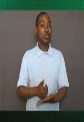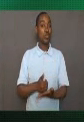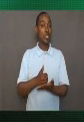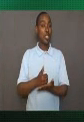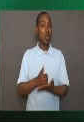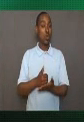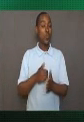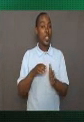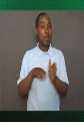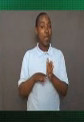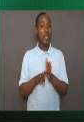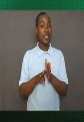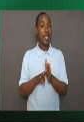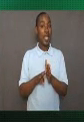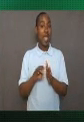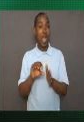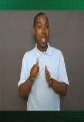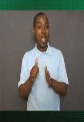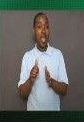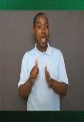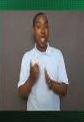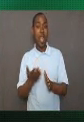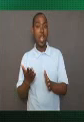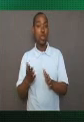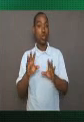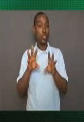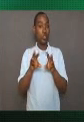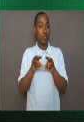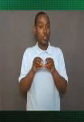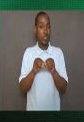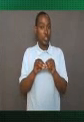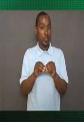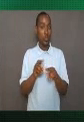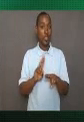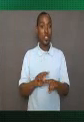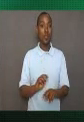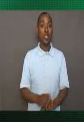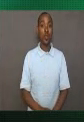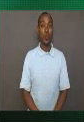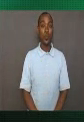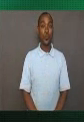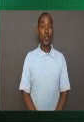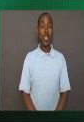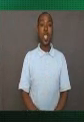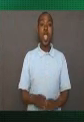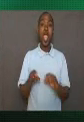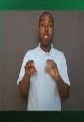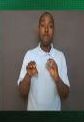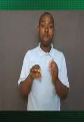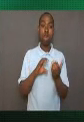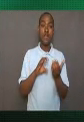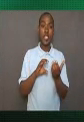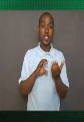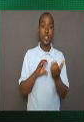and dirt away from the lungs and towards the mouth. The mucus is